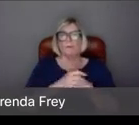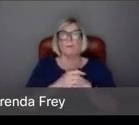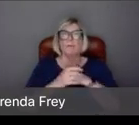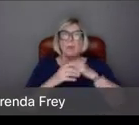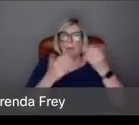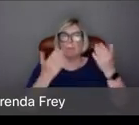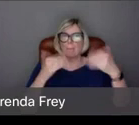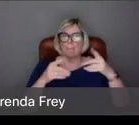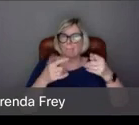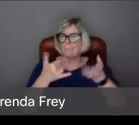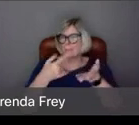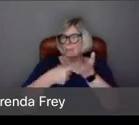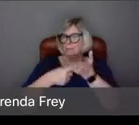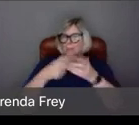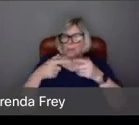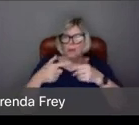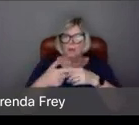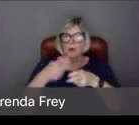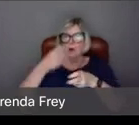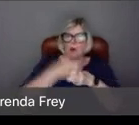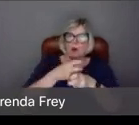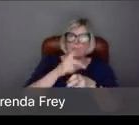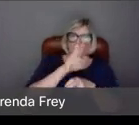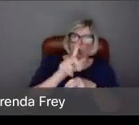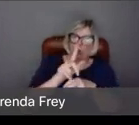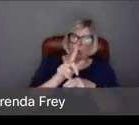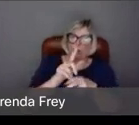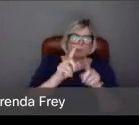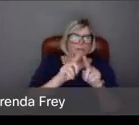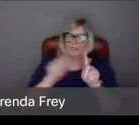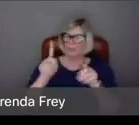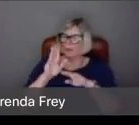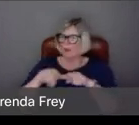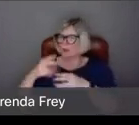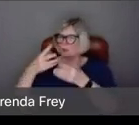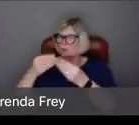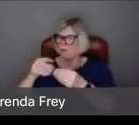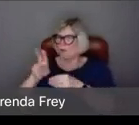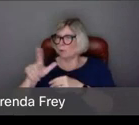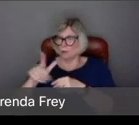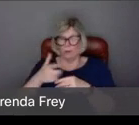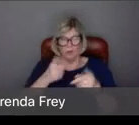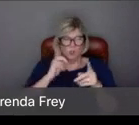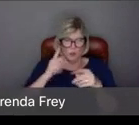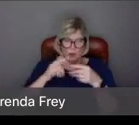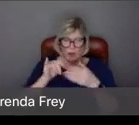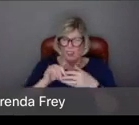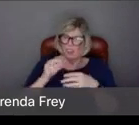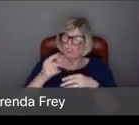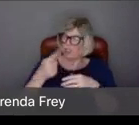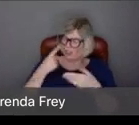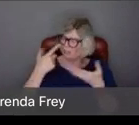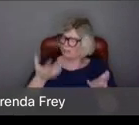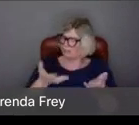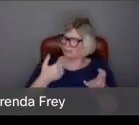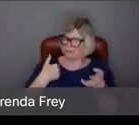All right, so let's talk a little bit about a hard pull versus a soft pull. I don't know if you've ever heard anybody say that and thought to yourself, I